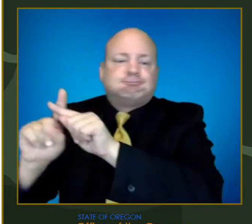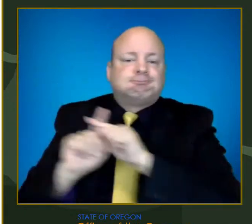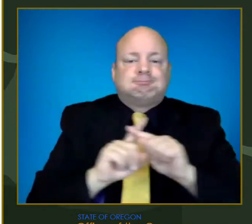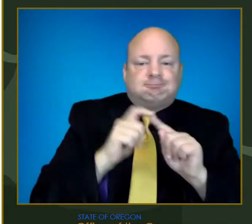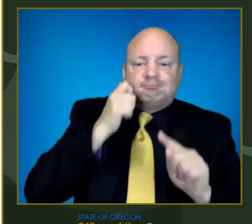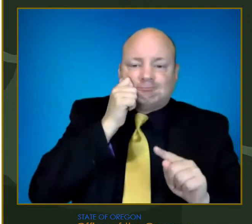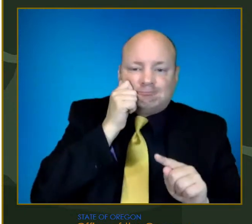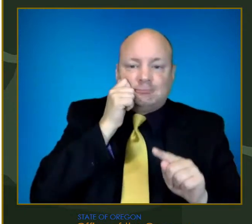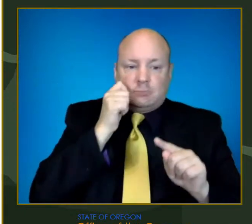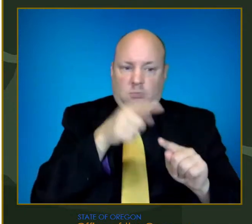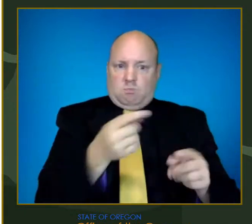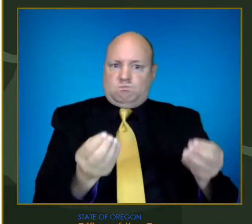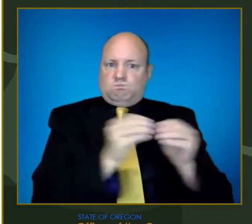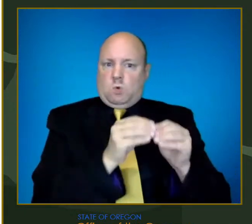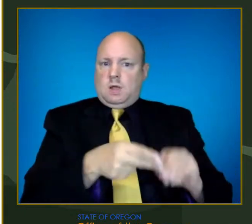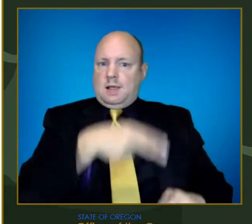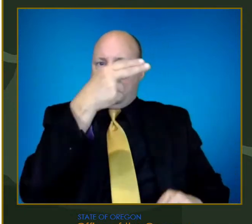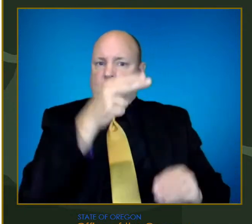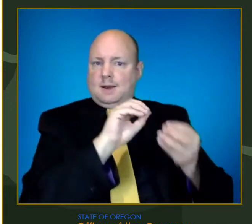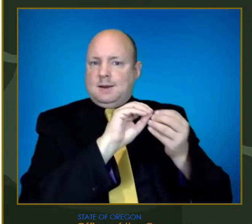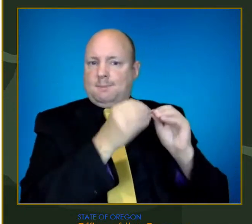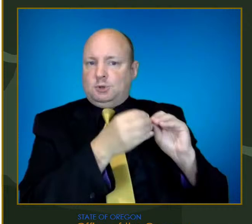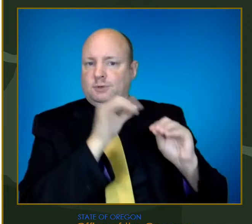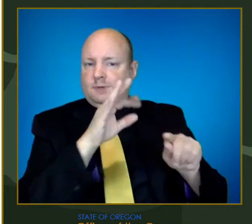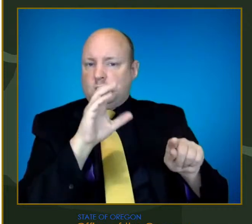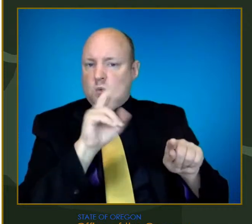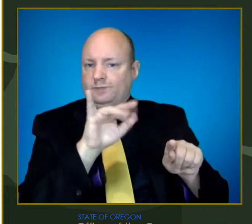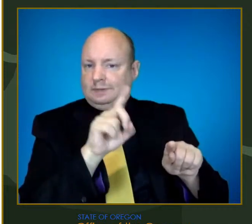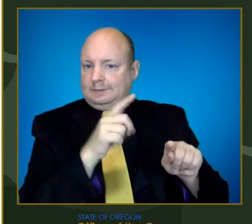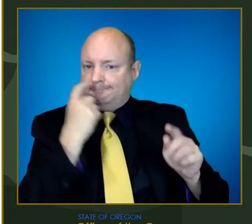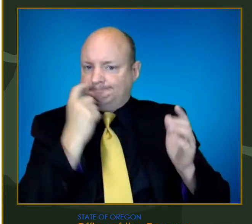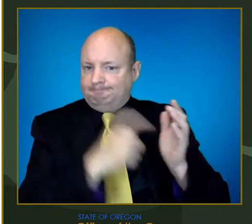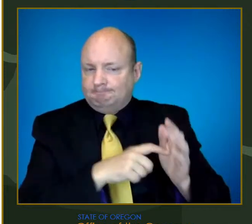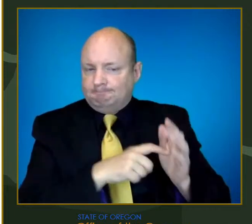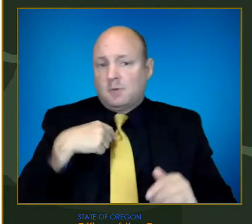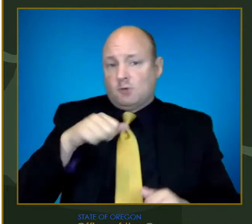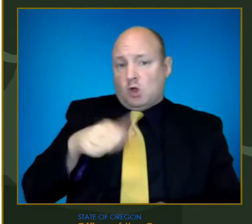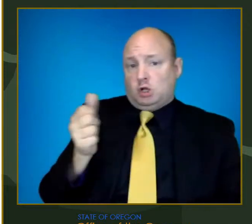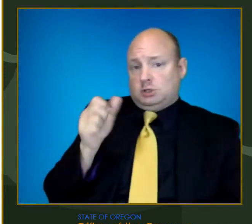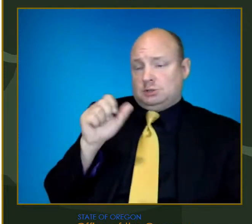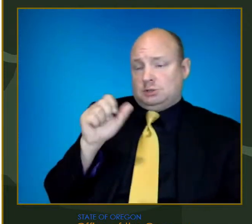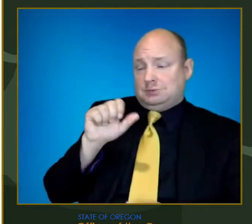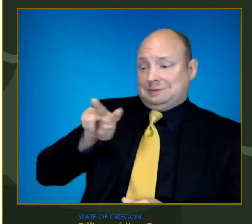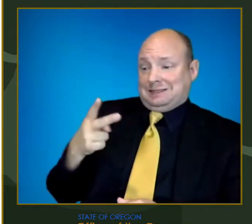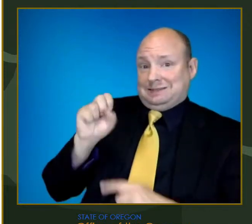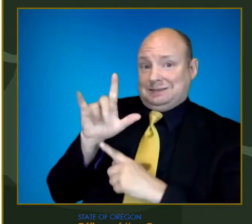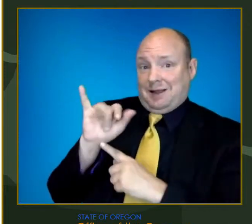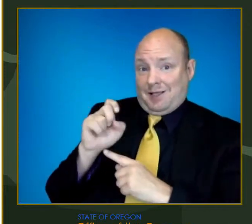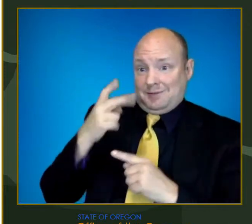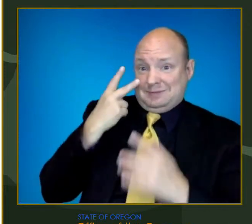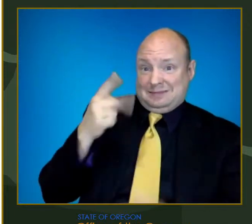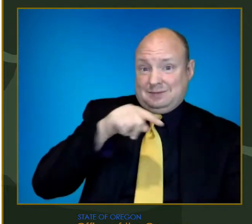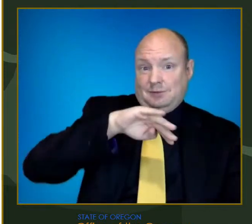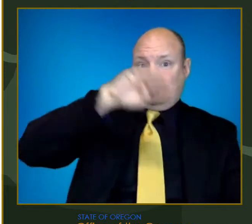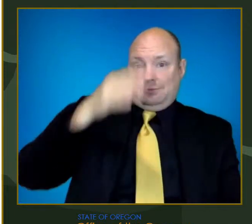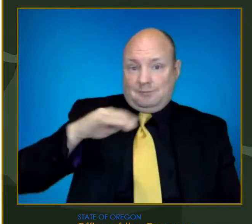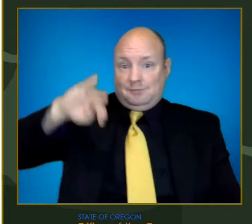This slide shows the highest case counts amongst children are in the 12 to 17 age